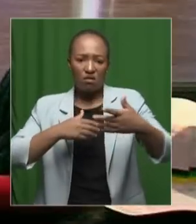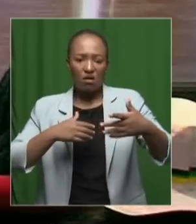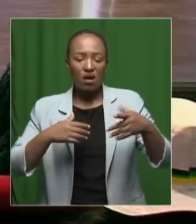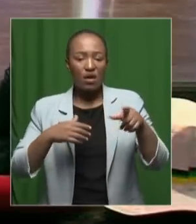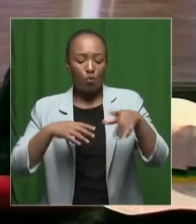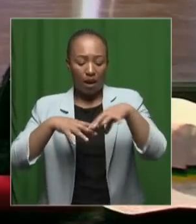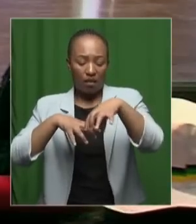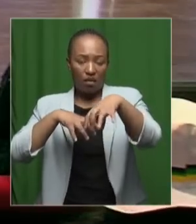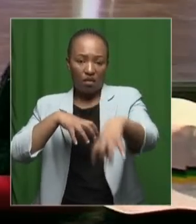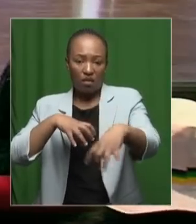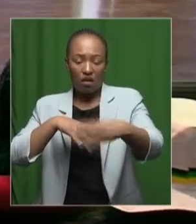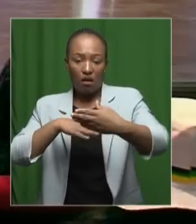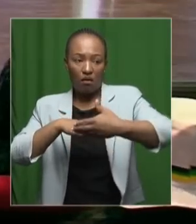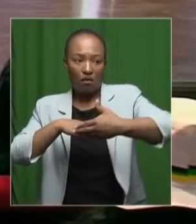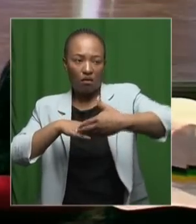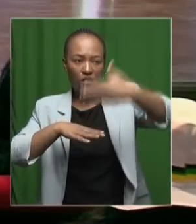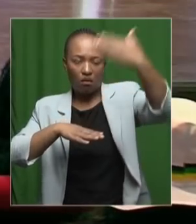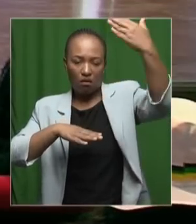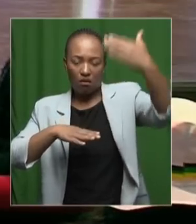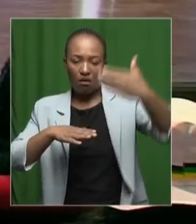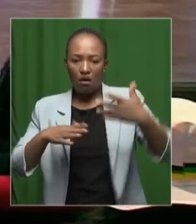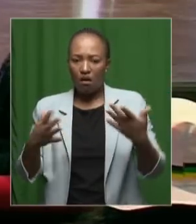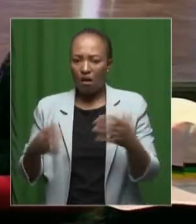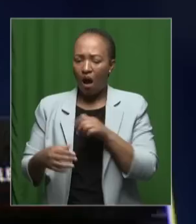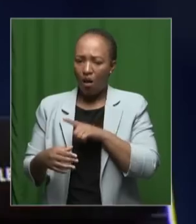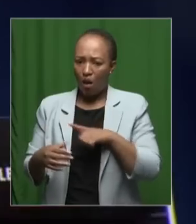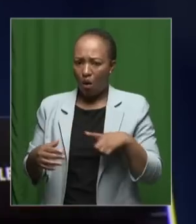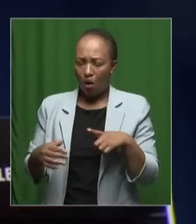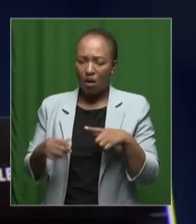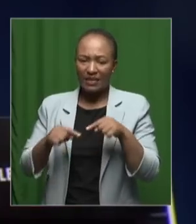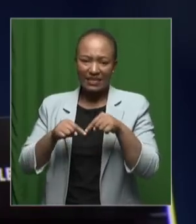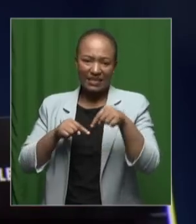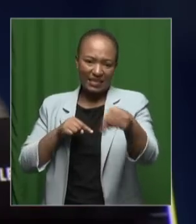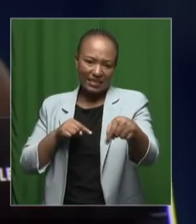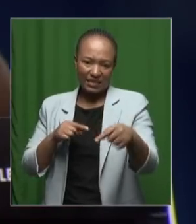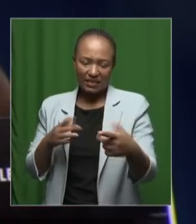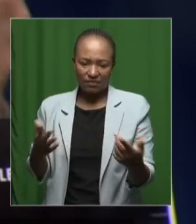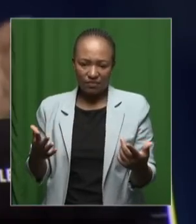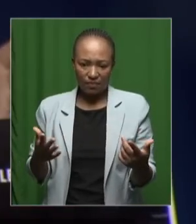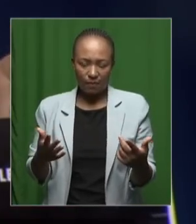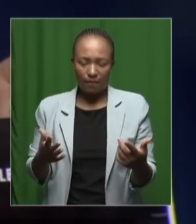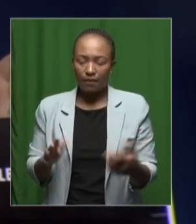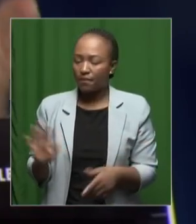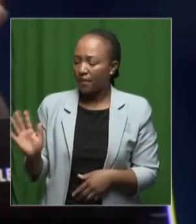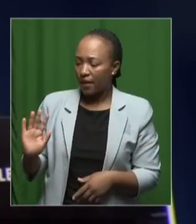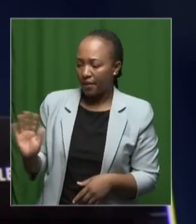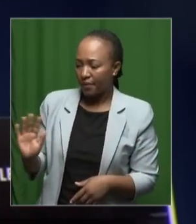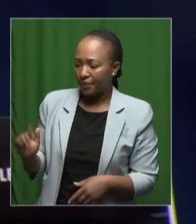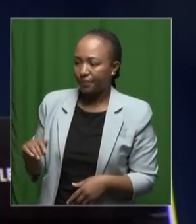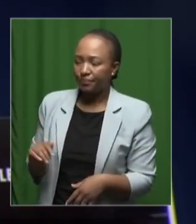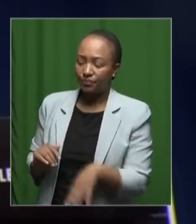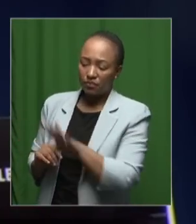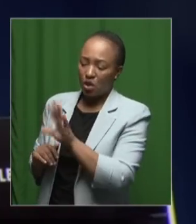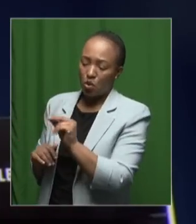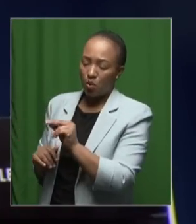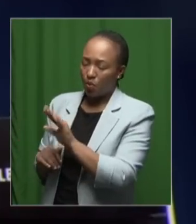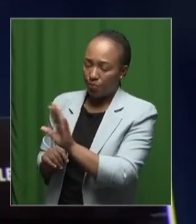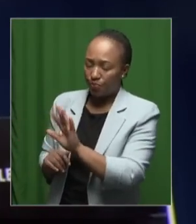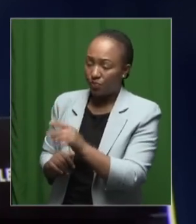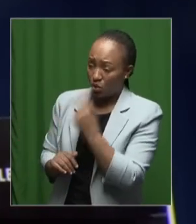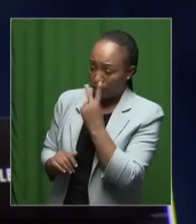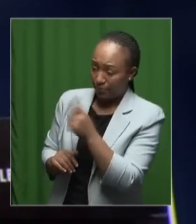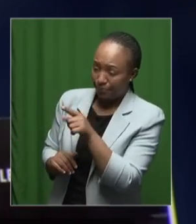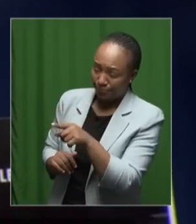border? Pardon? What's the distance of that border, Mr. Mackenzie? No. You see, what you are having,